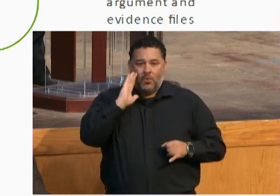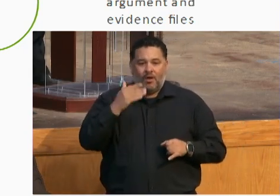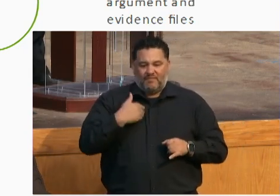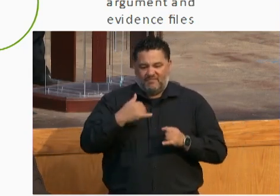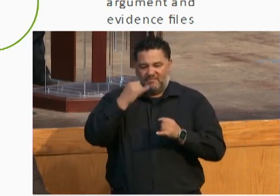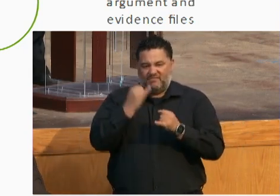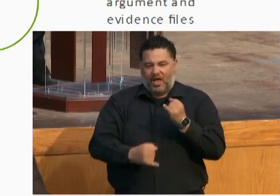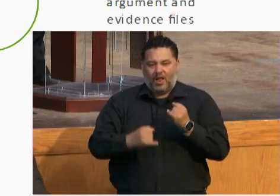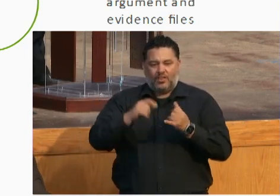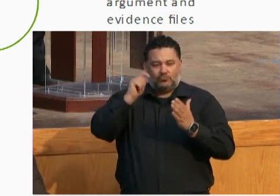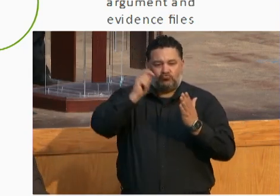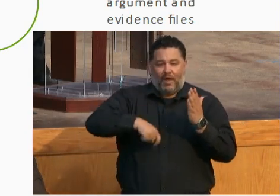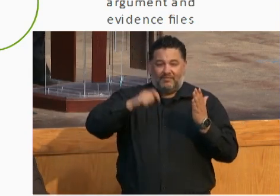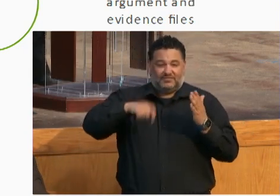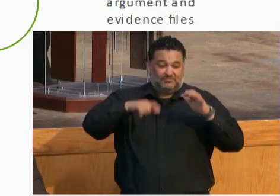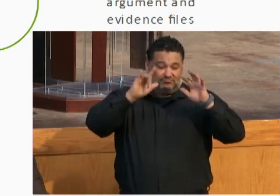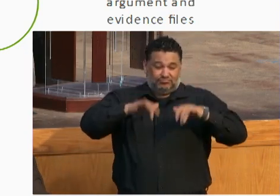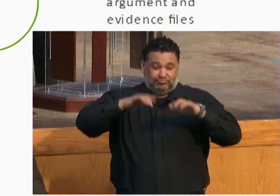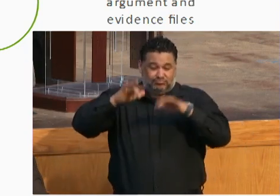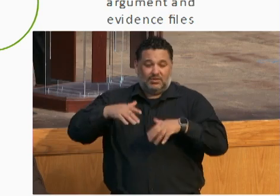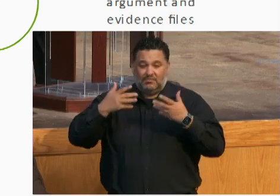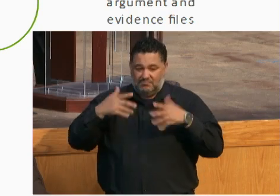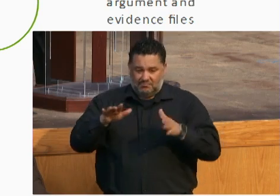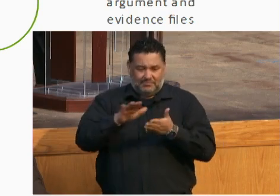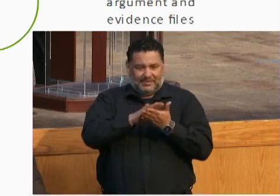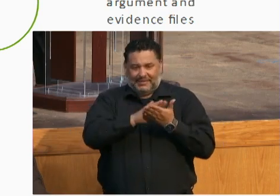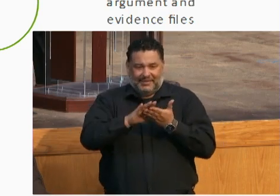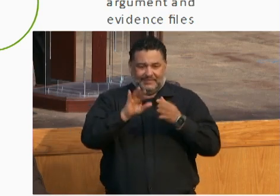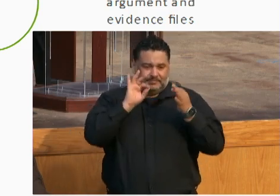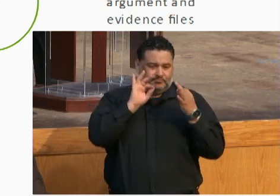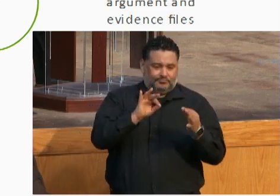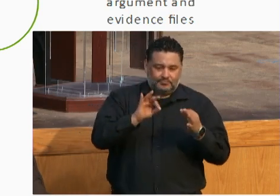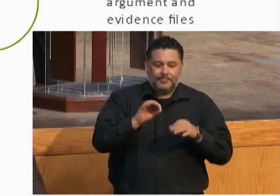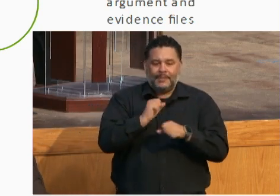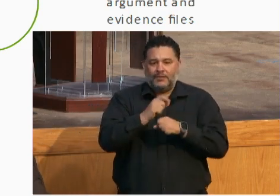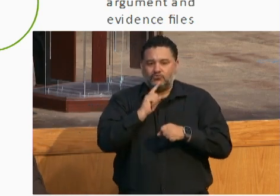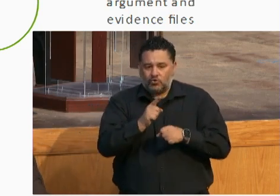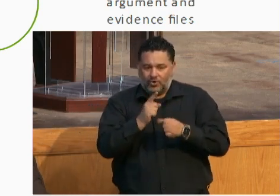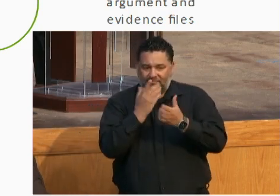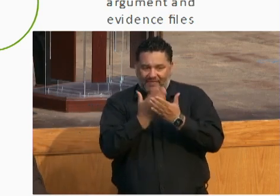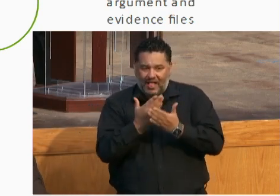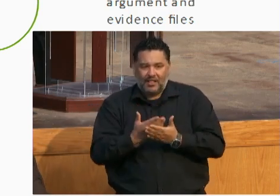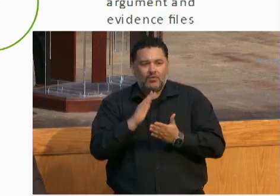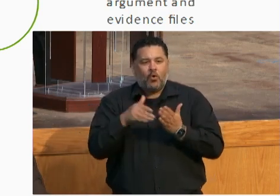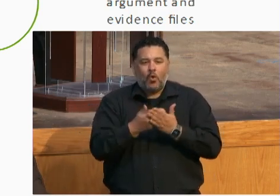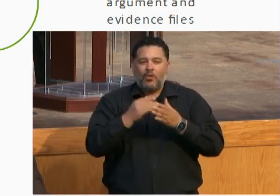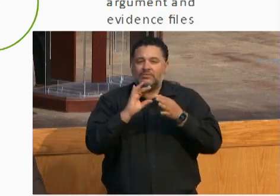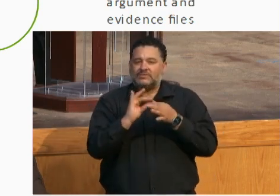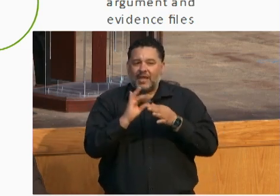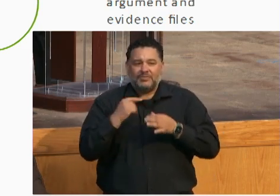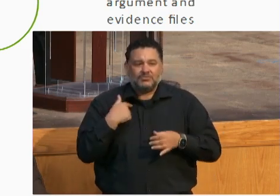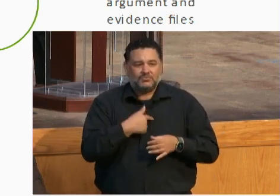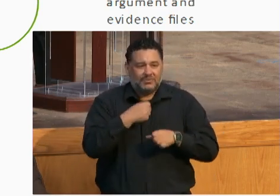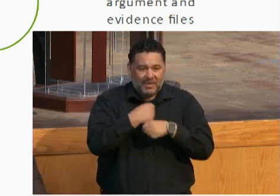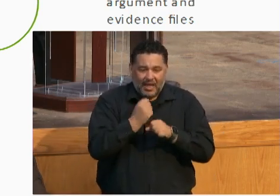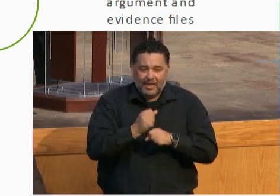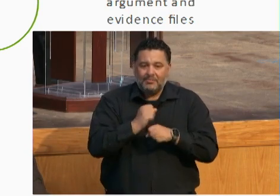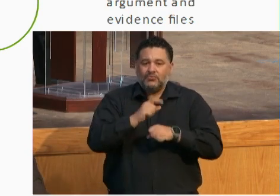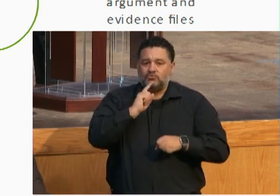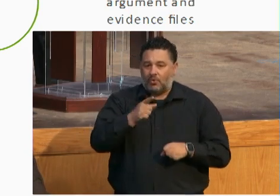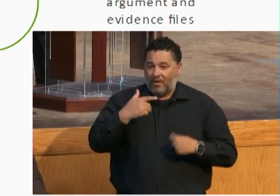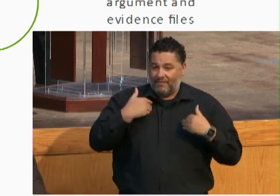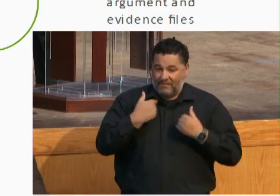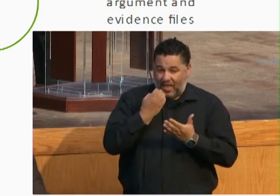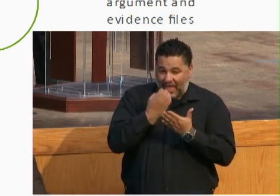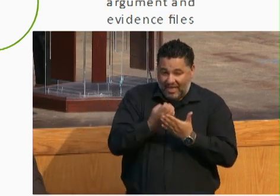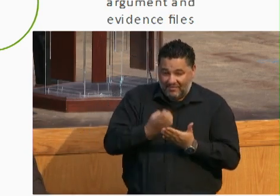drafts really cleaned up, tightened up, make sure that we validate all the statements that we have written, that we ensure that we have evidence to